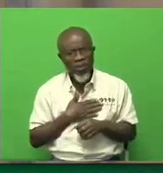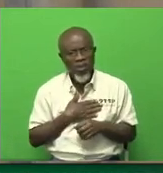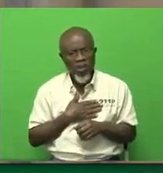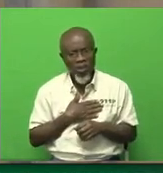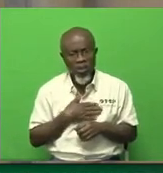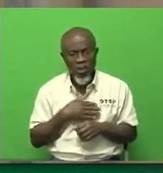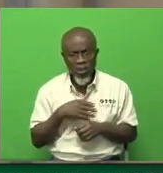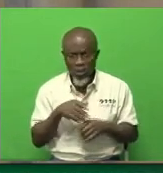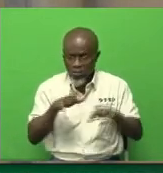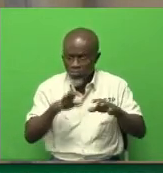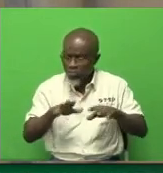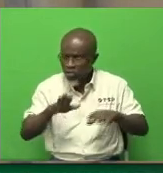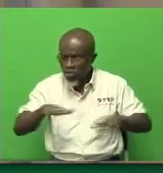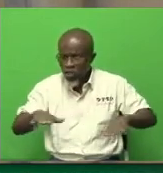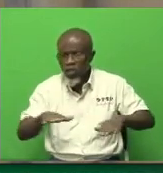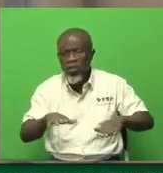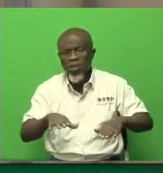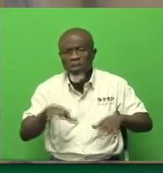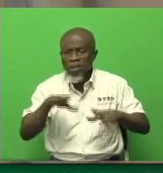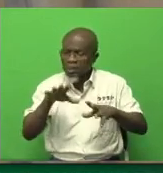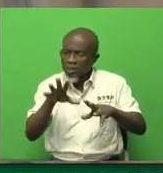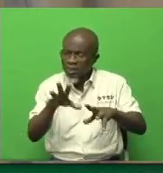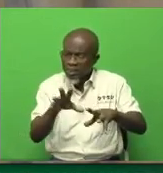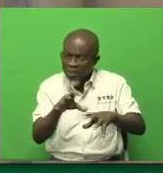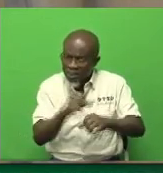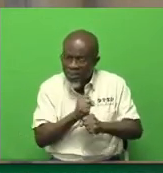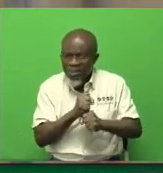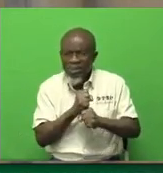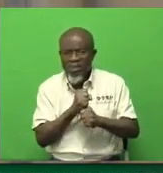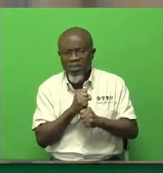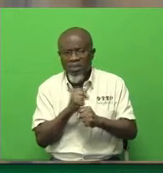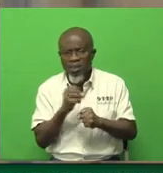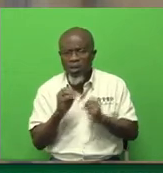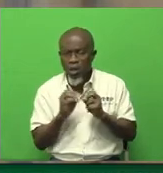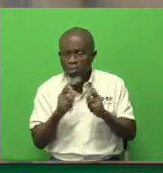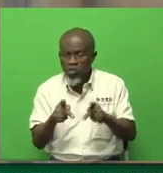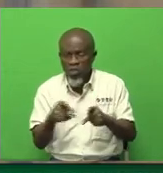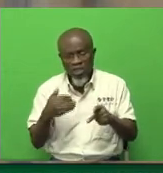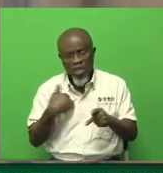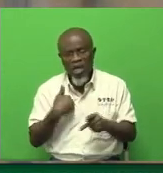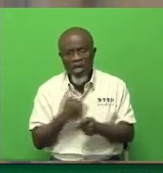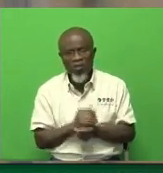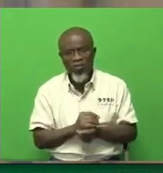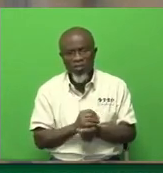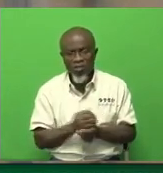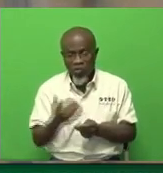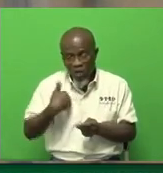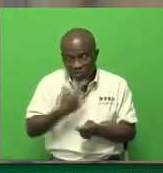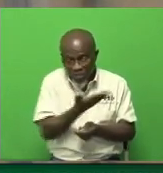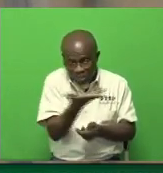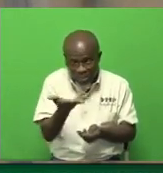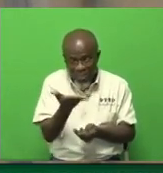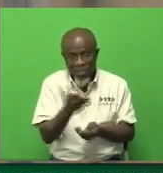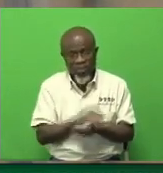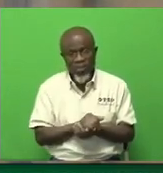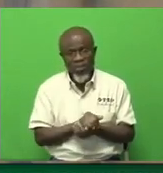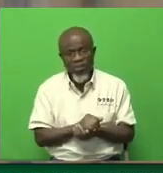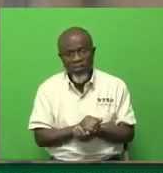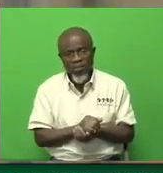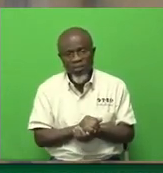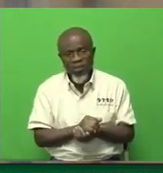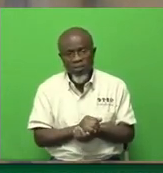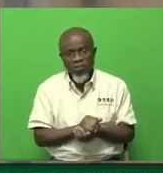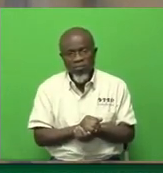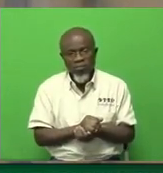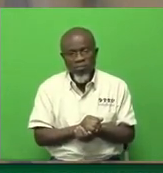opportunity do not waste it break the cycle the opportunity is there for you regardless of